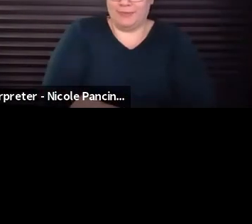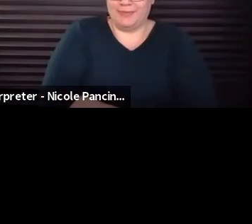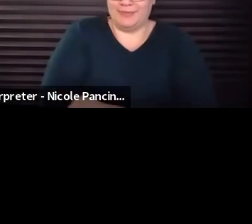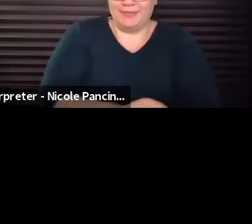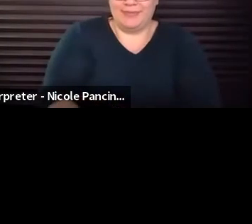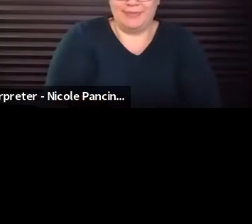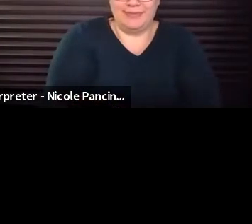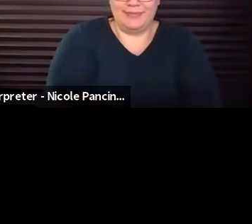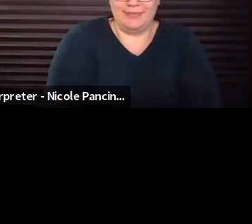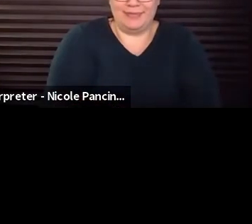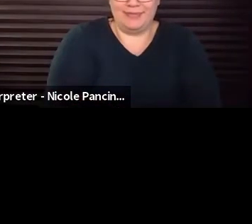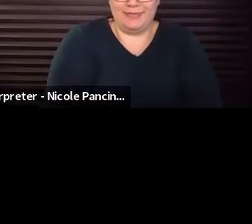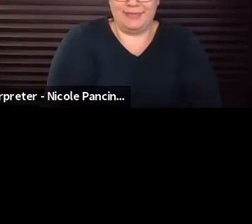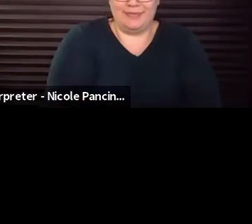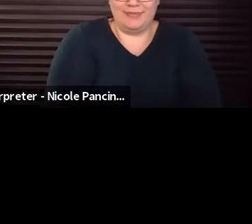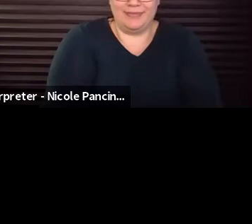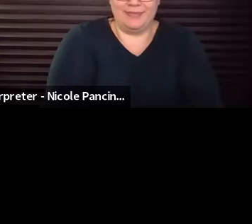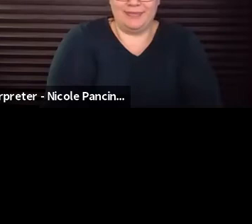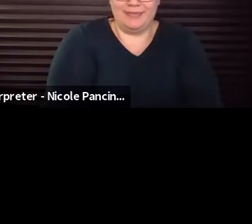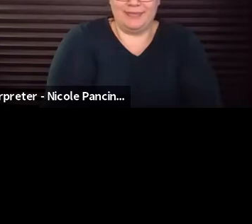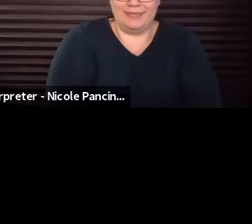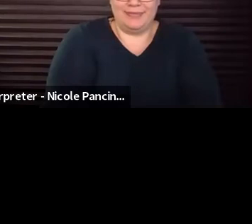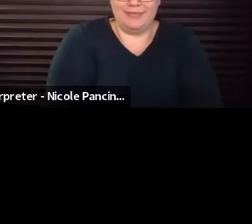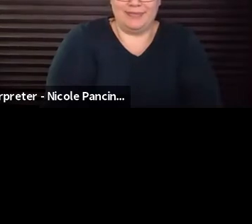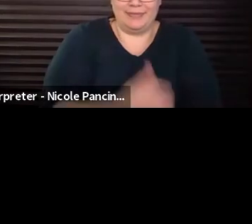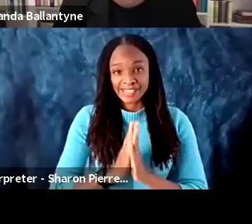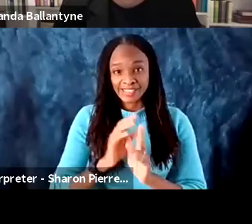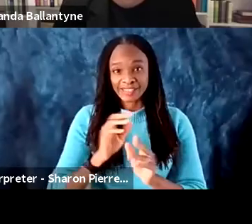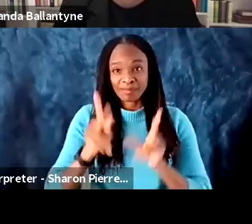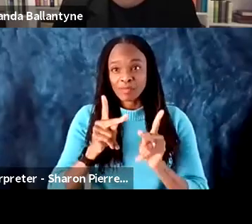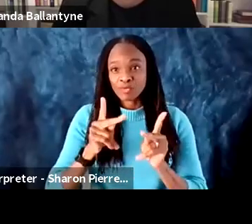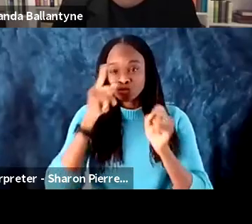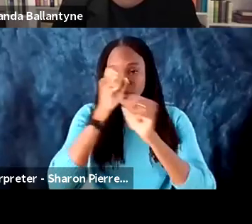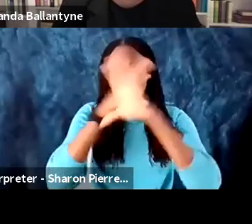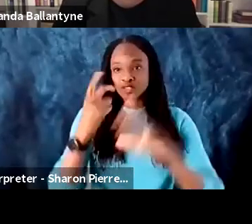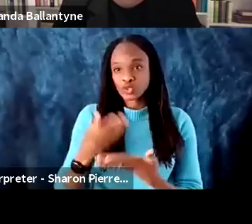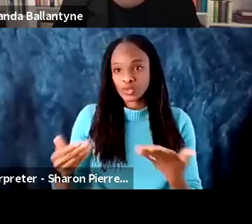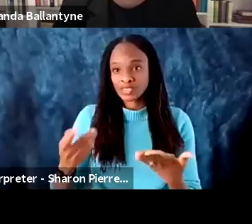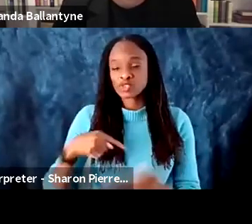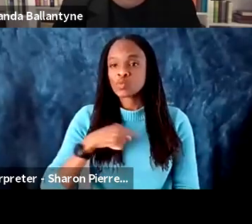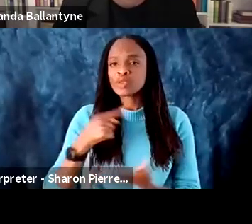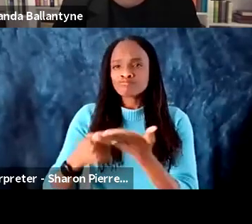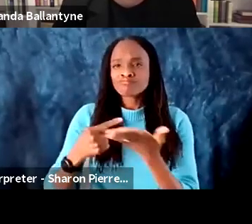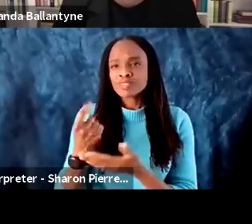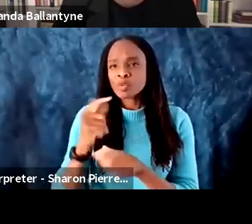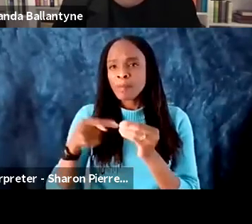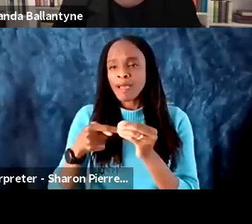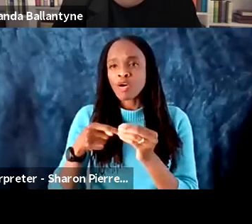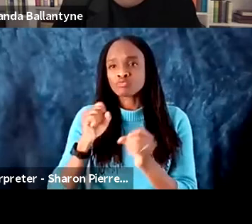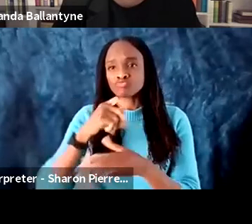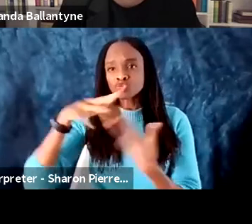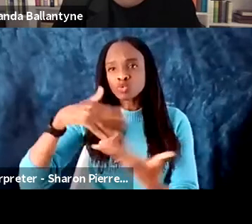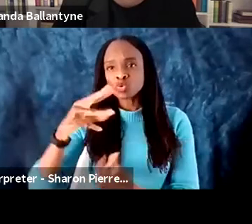Sure. So I'd sort of finish asking folks to imagine a couple of things. We've talked a little bit about social media, so this is